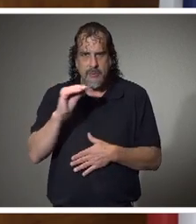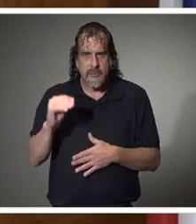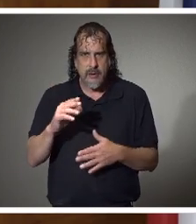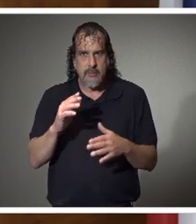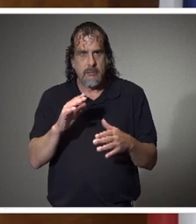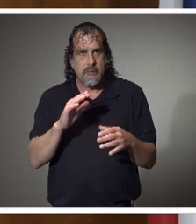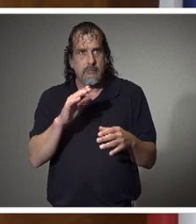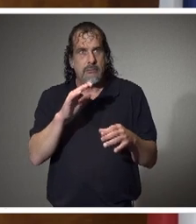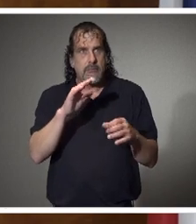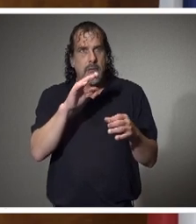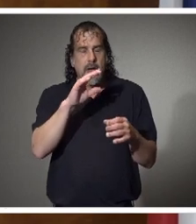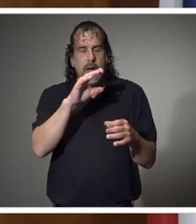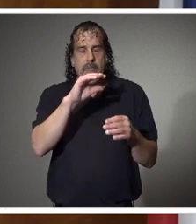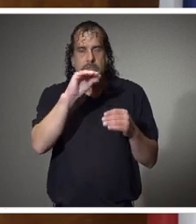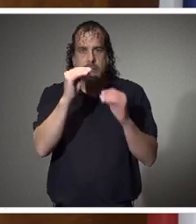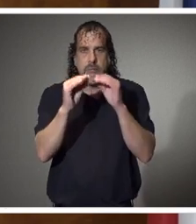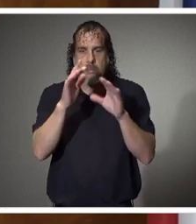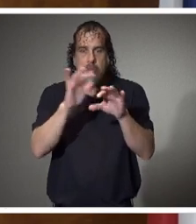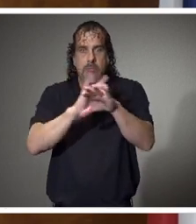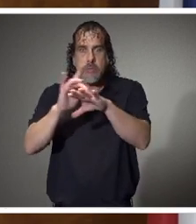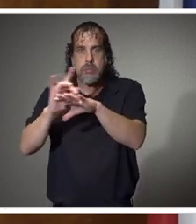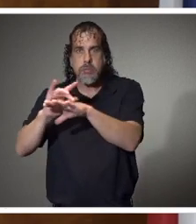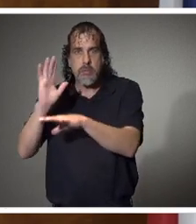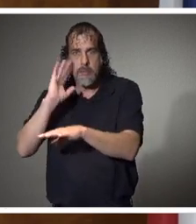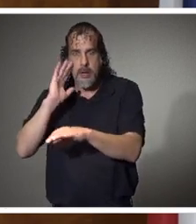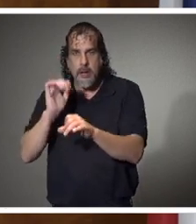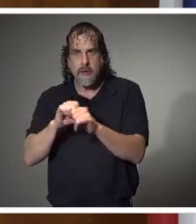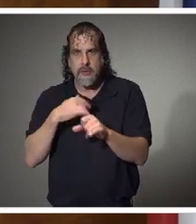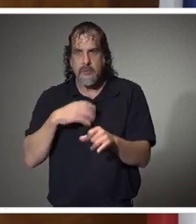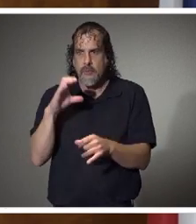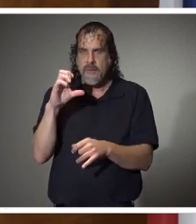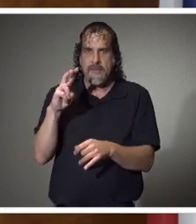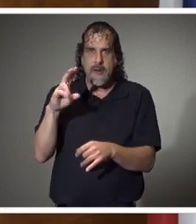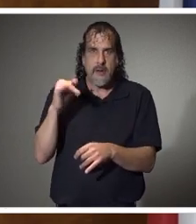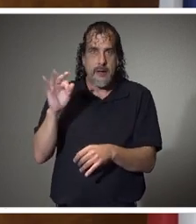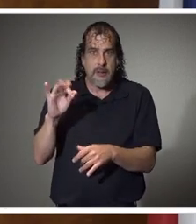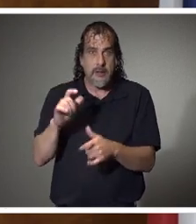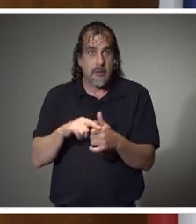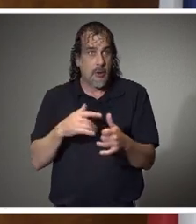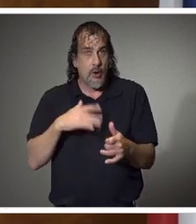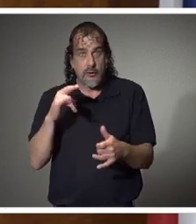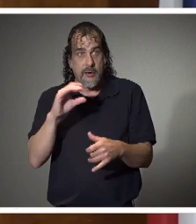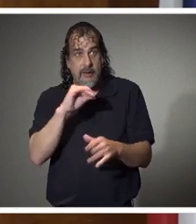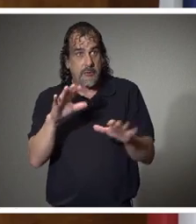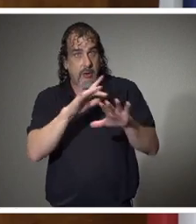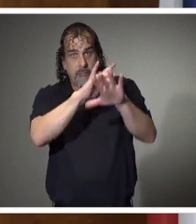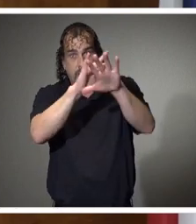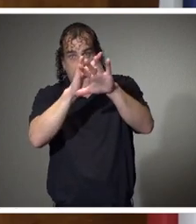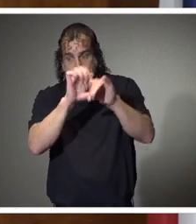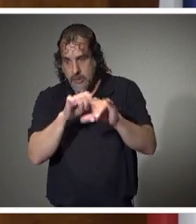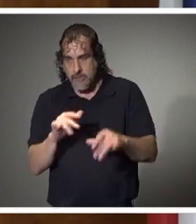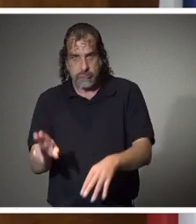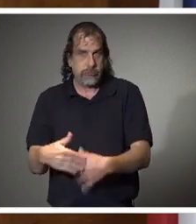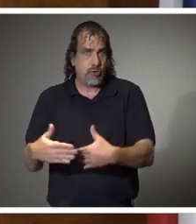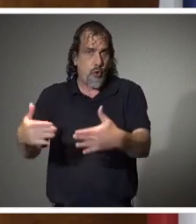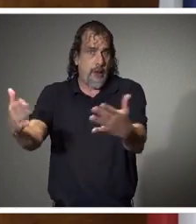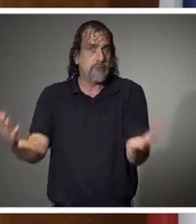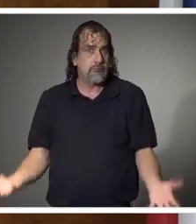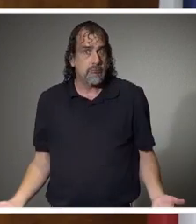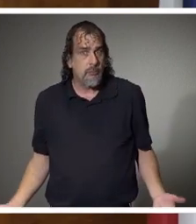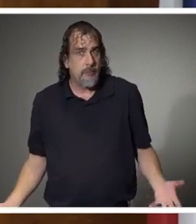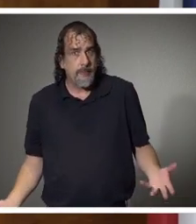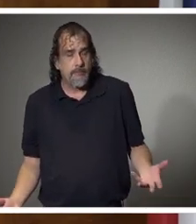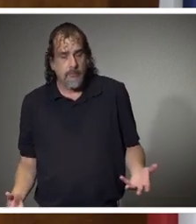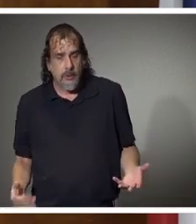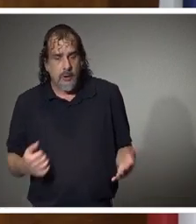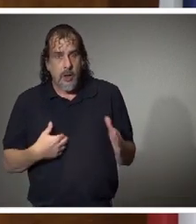hospital capacity available for the treatment of COVID-19 patients. And so, you know, we put guidelines on it. Again, our goal has always been